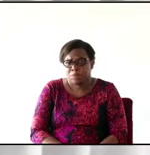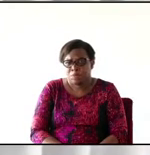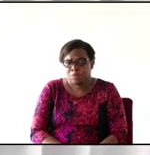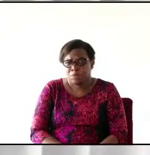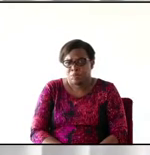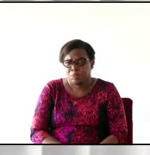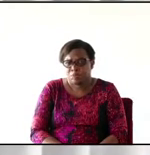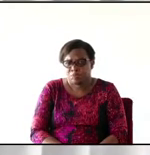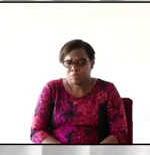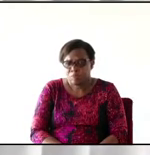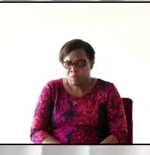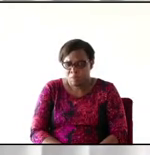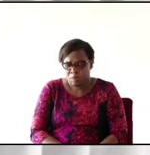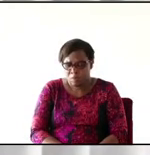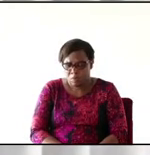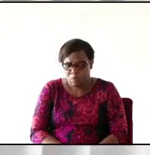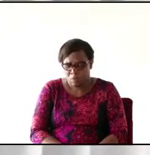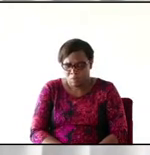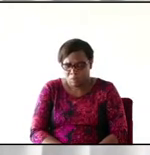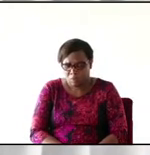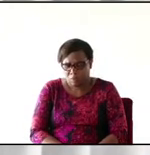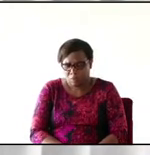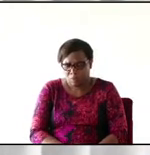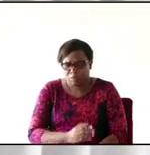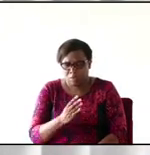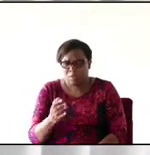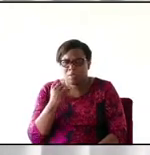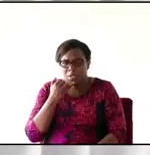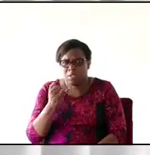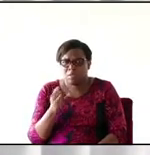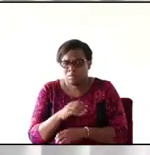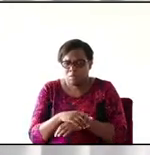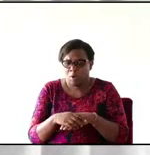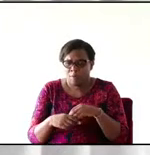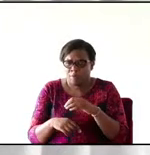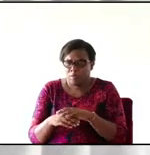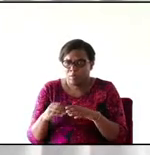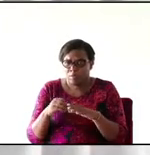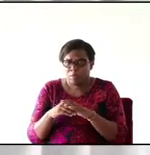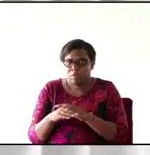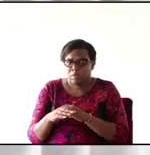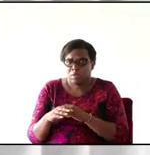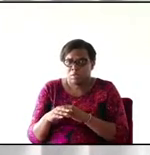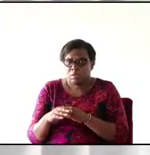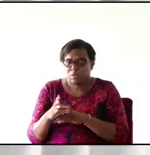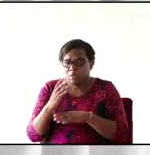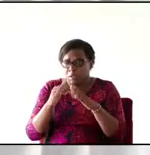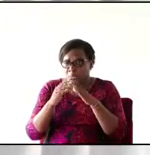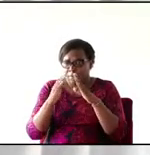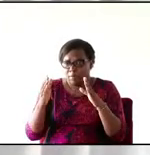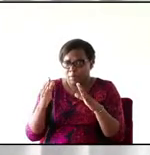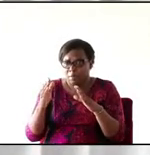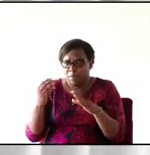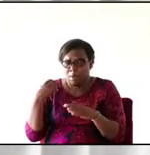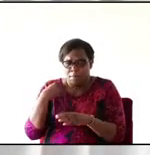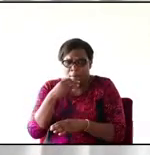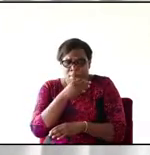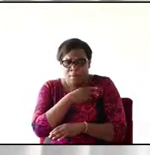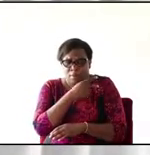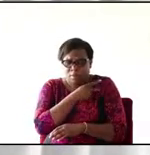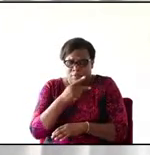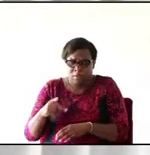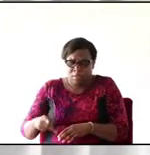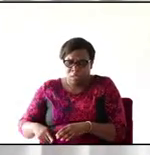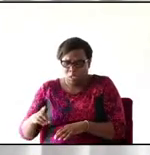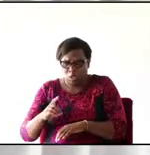Zion? The children of God, members of the kingdom of God, have become too